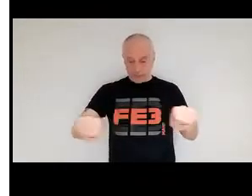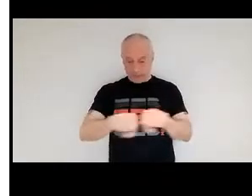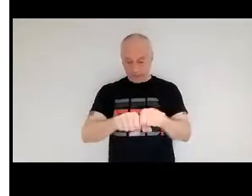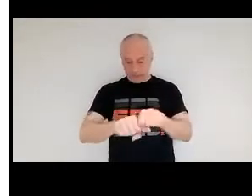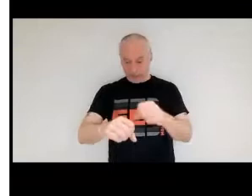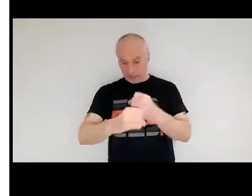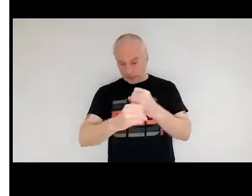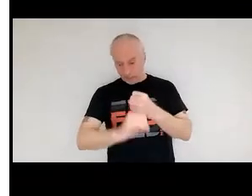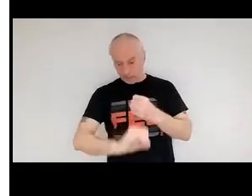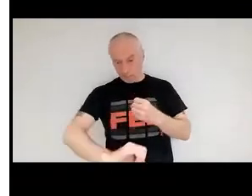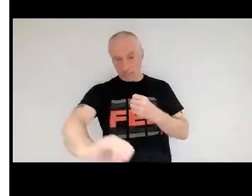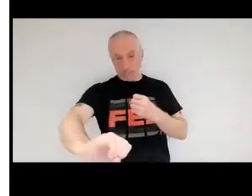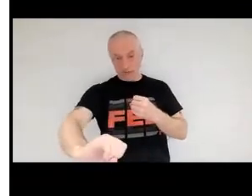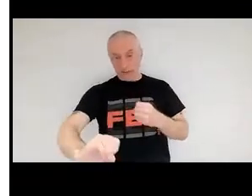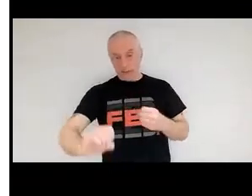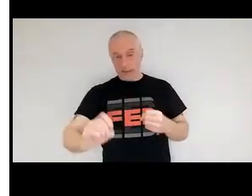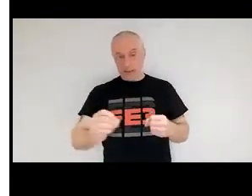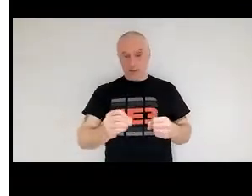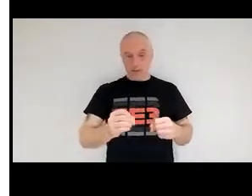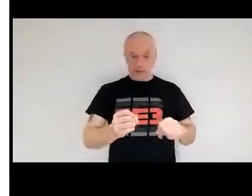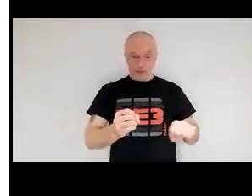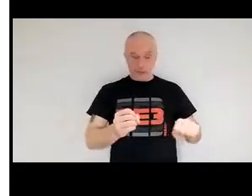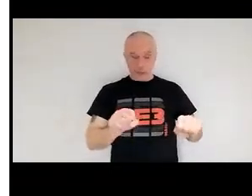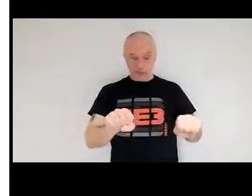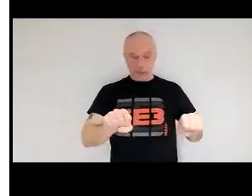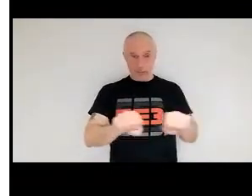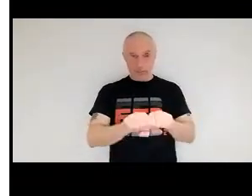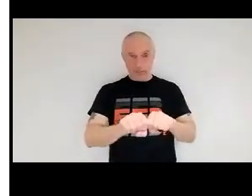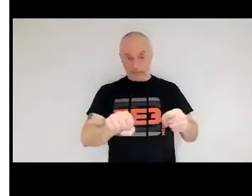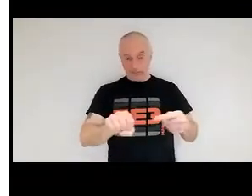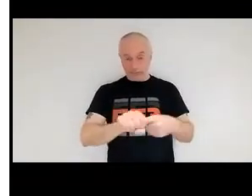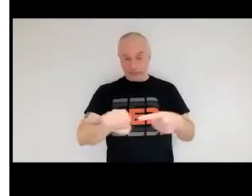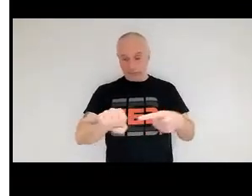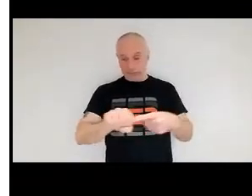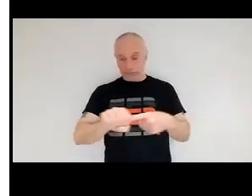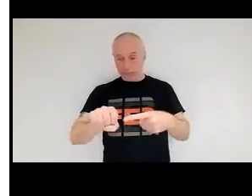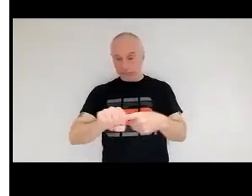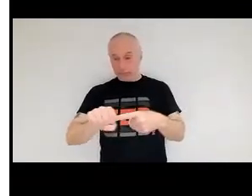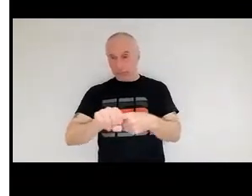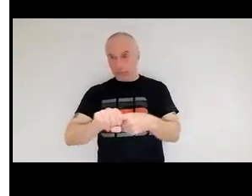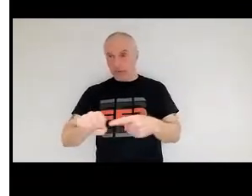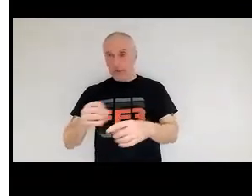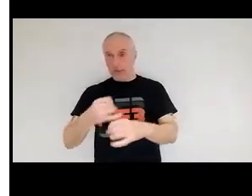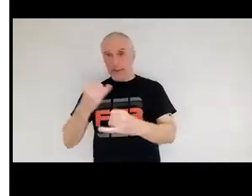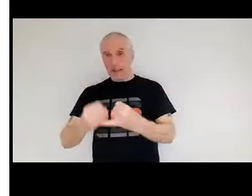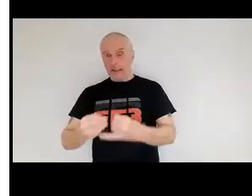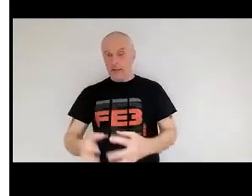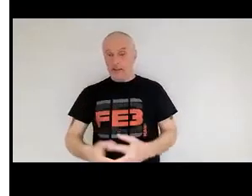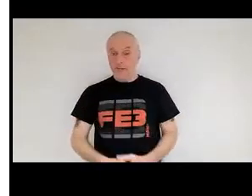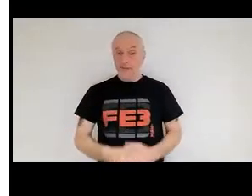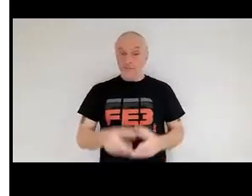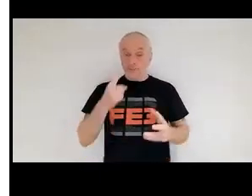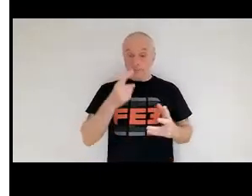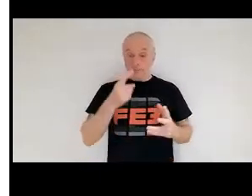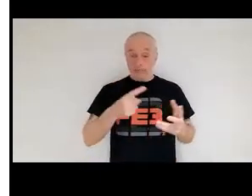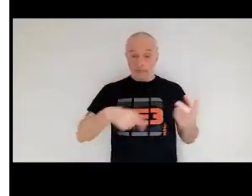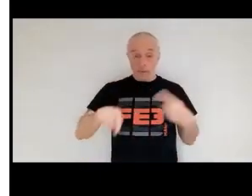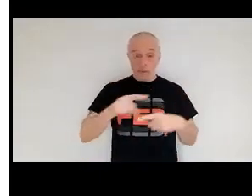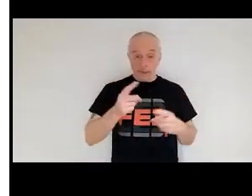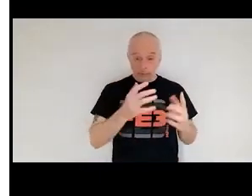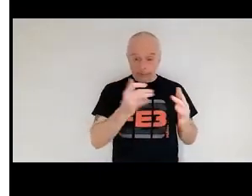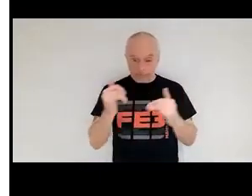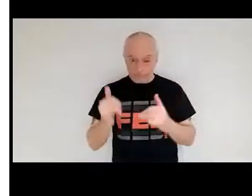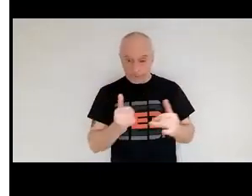some sort that leads to the structure. We assessed all of the common materials that are used across